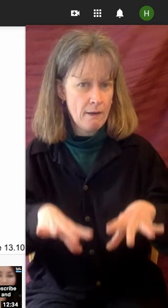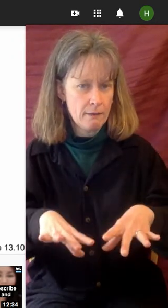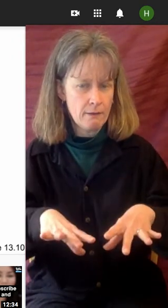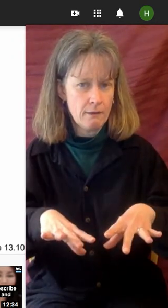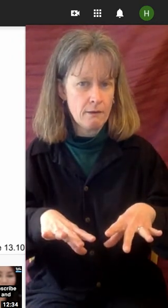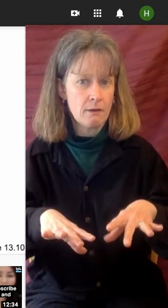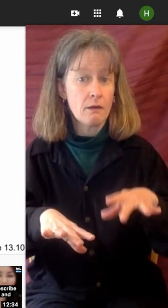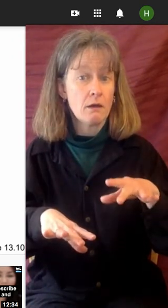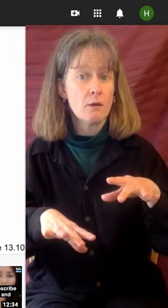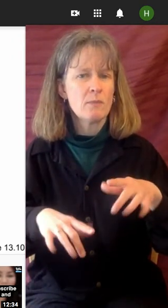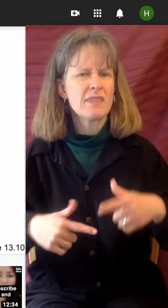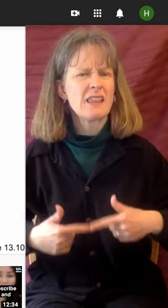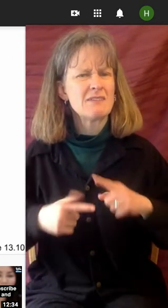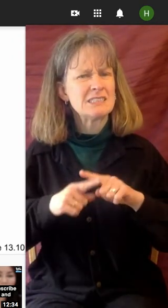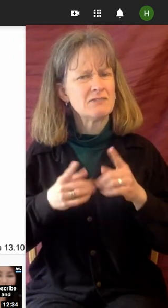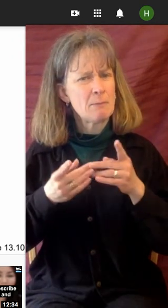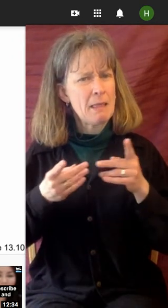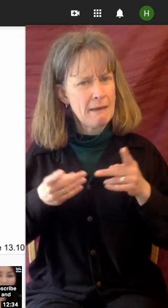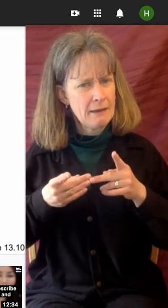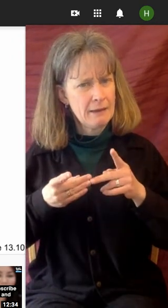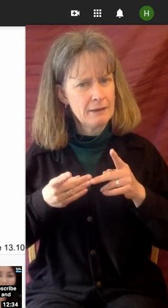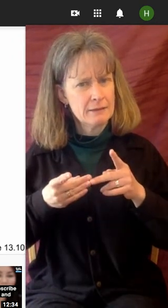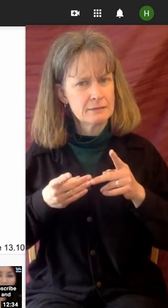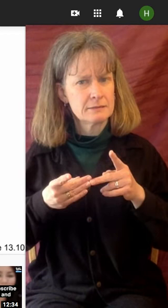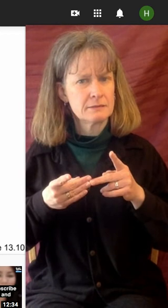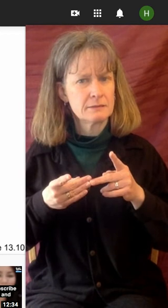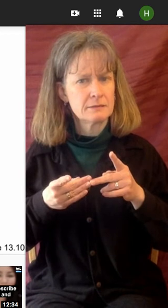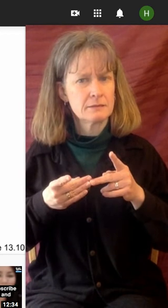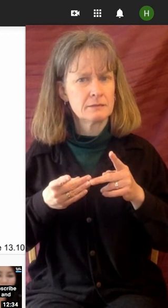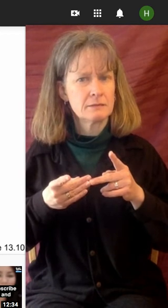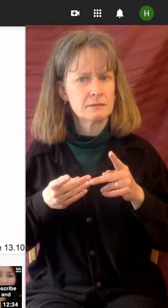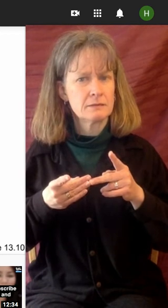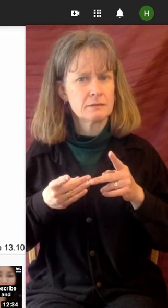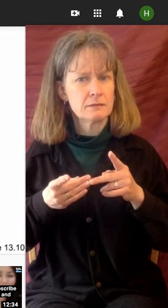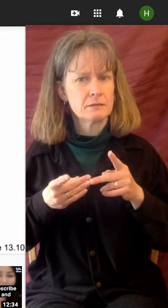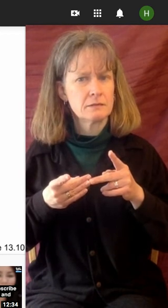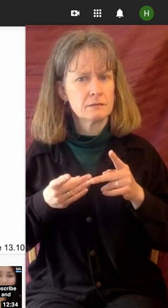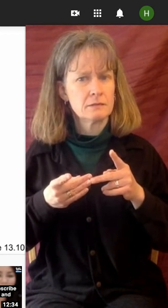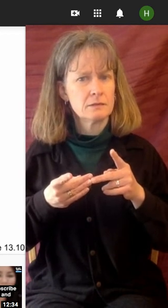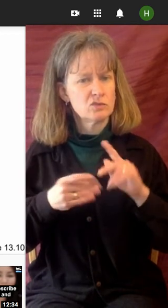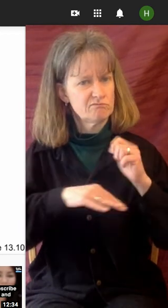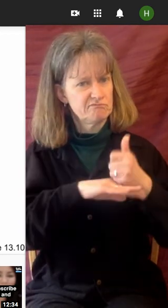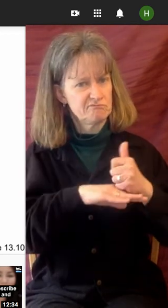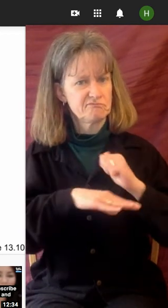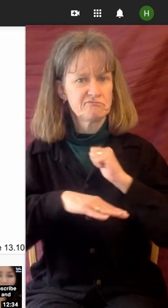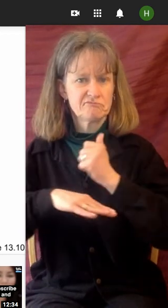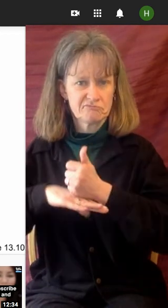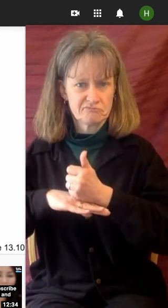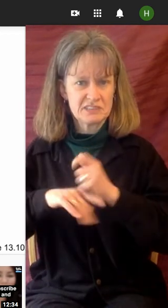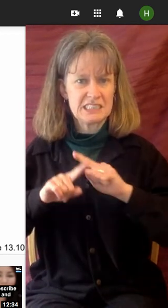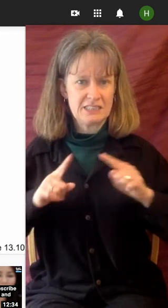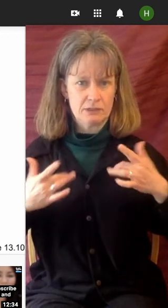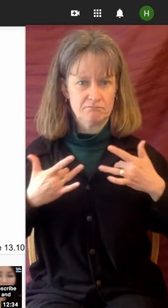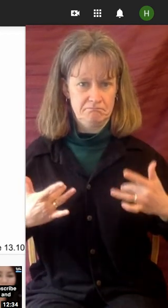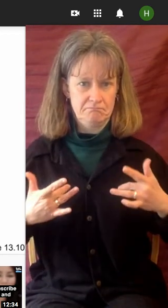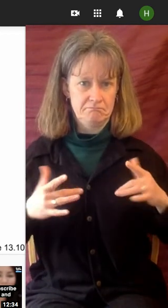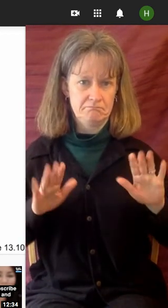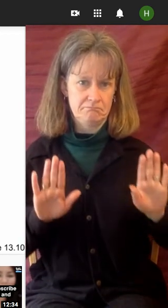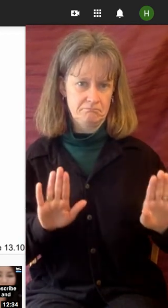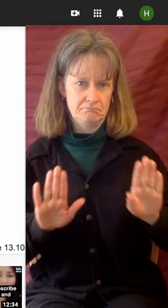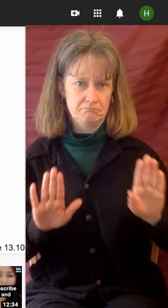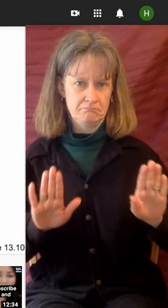different parts of the island of Australia, so they have formed different traits.